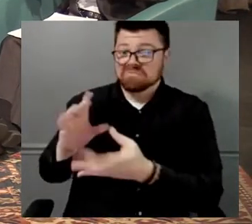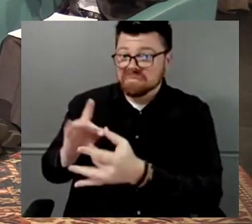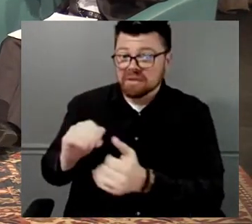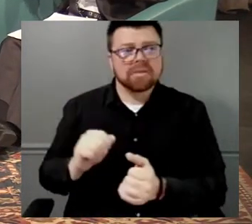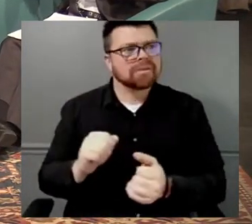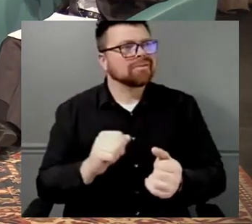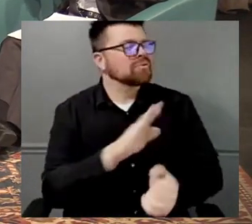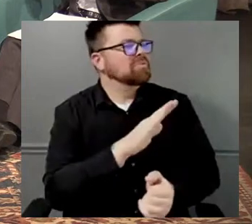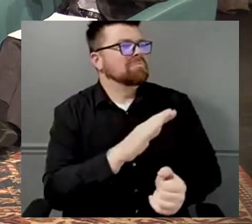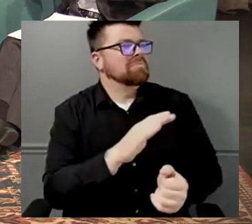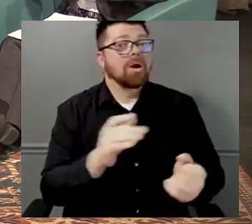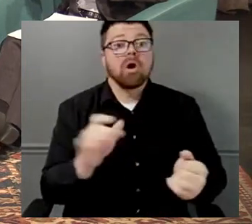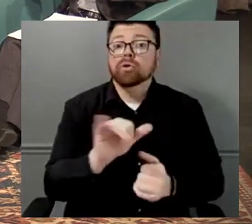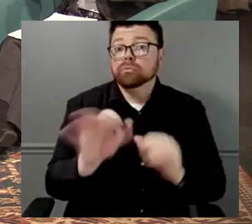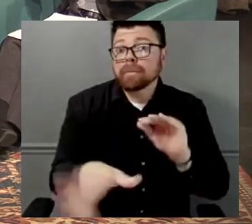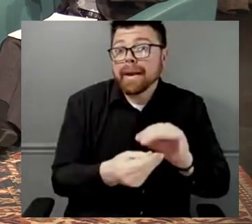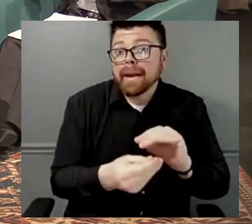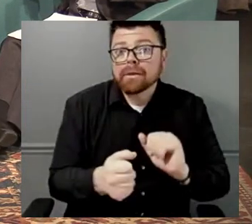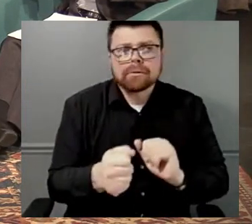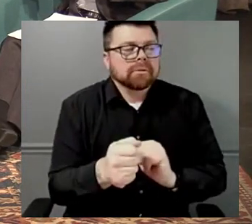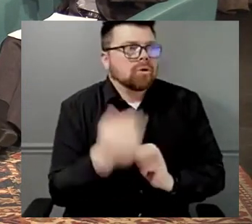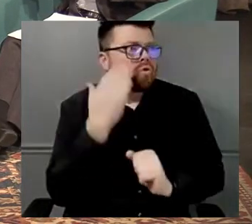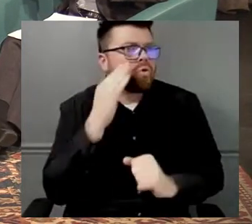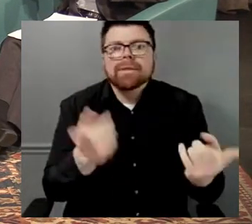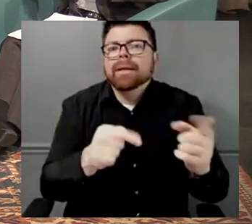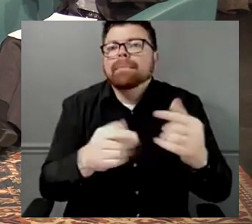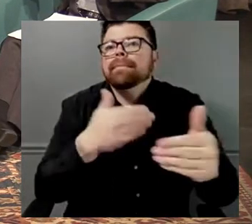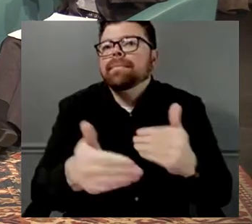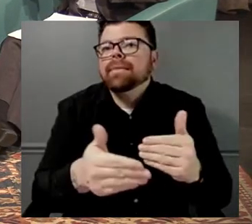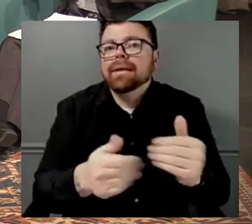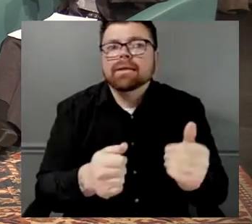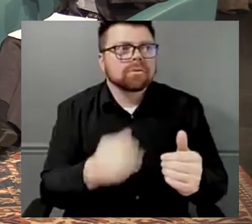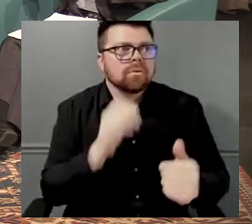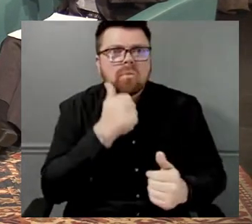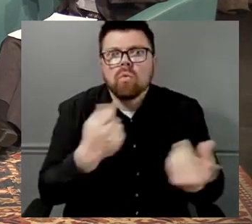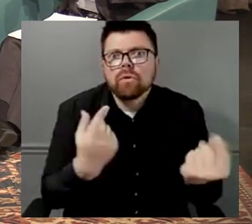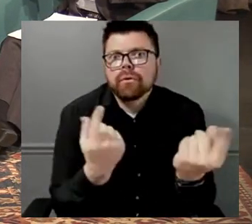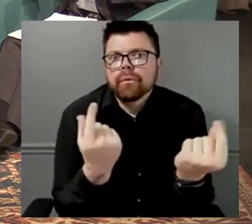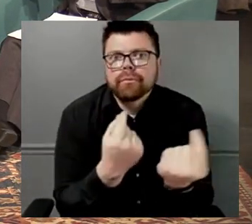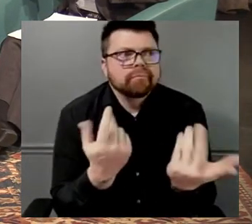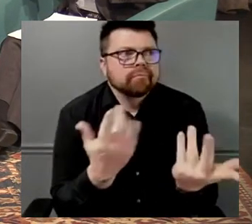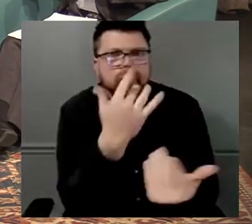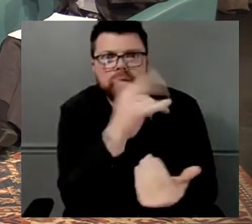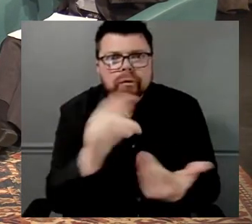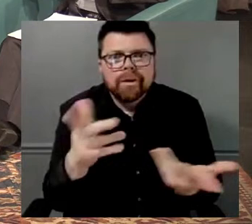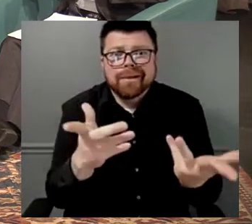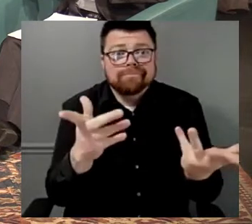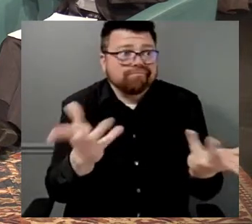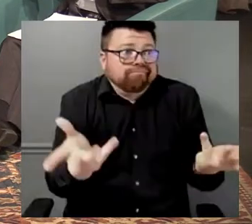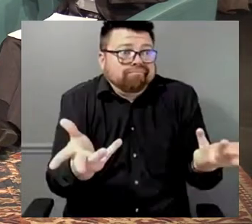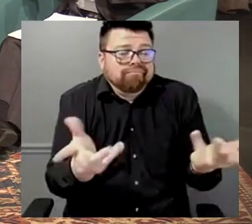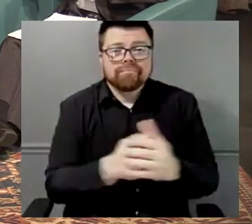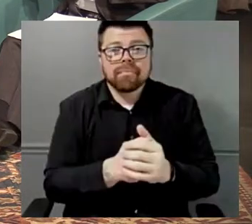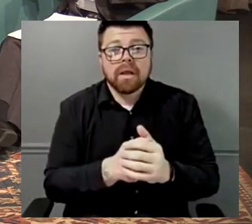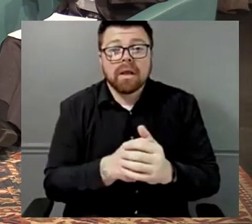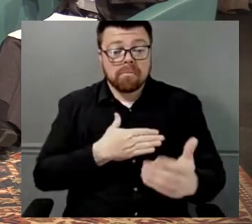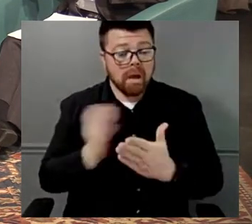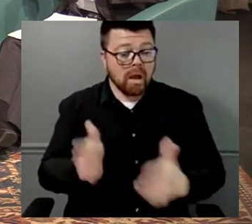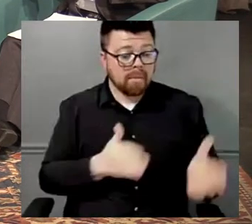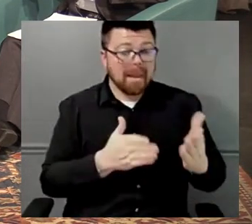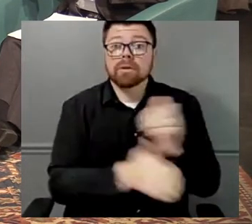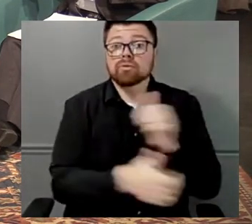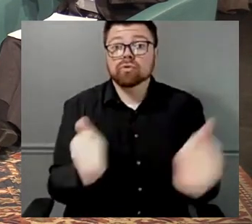tomorrow will bring. I certainly didn't see myself at any point as on a path to the Supreme Court. But I think in all aspects of